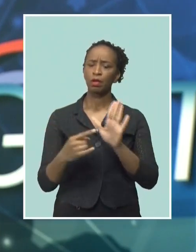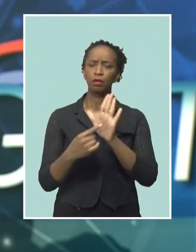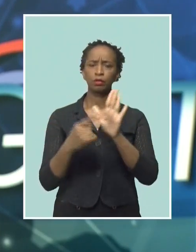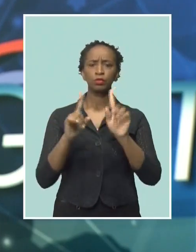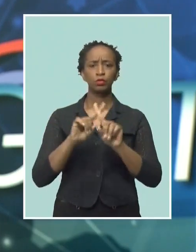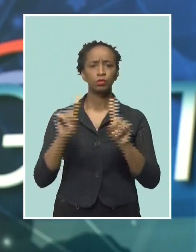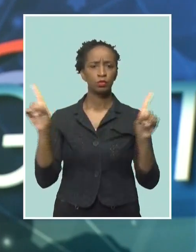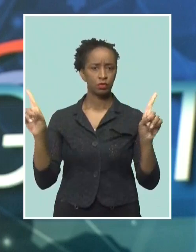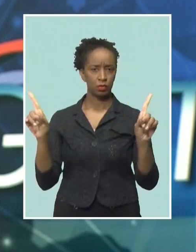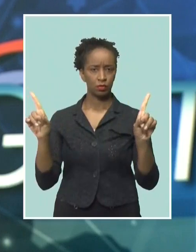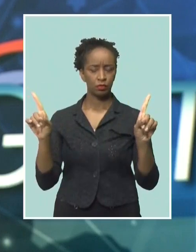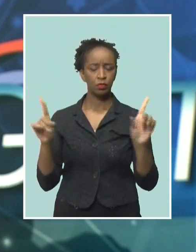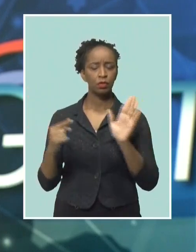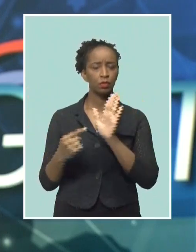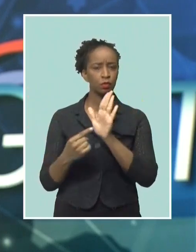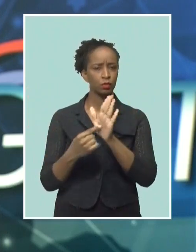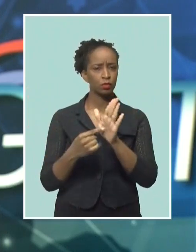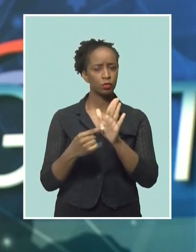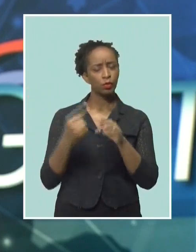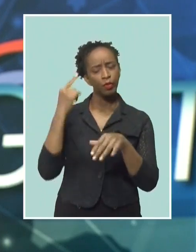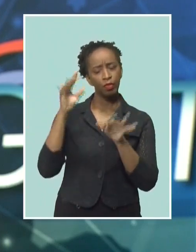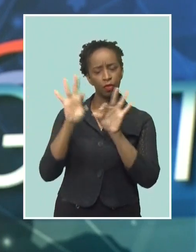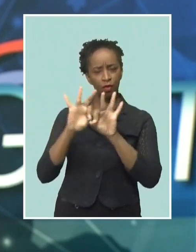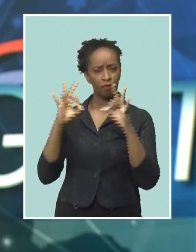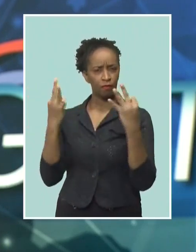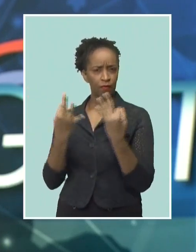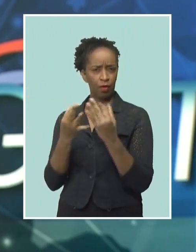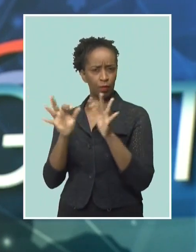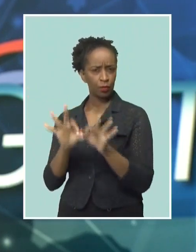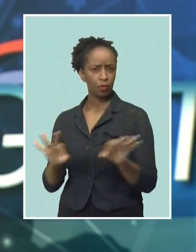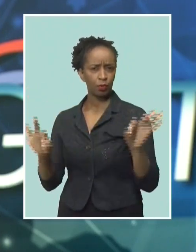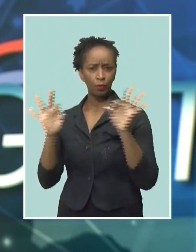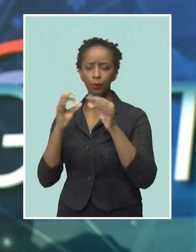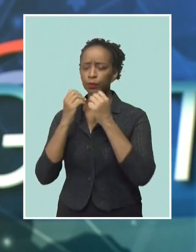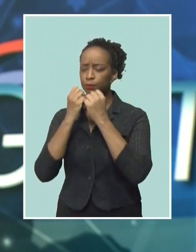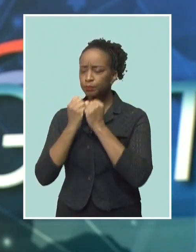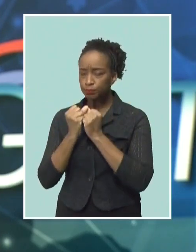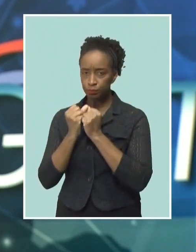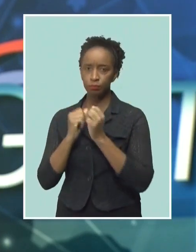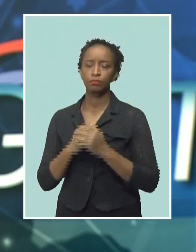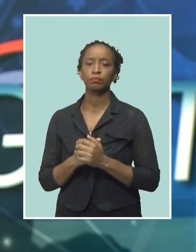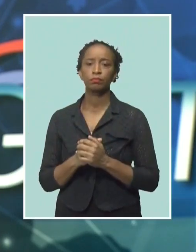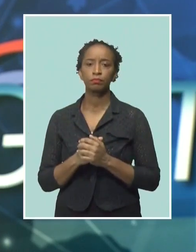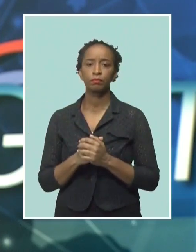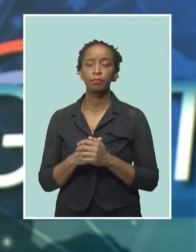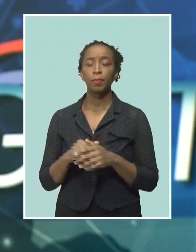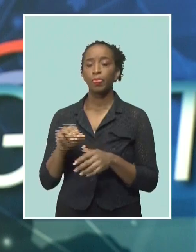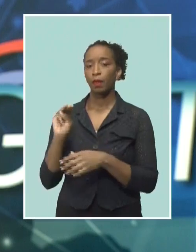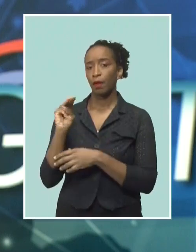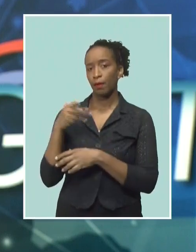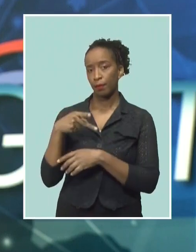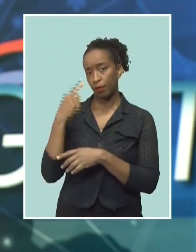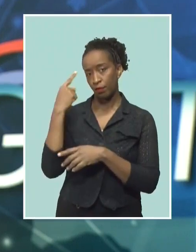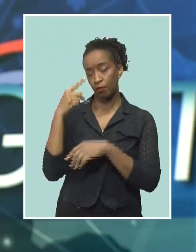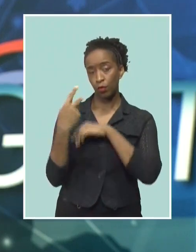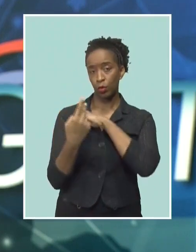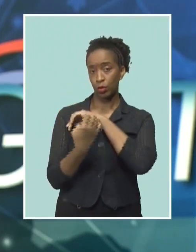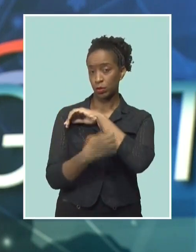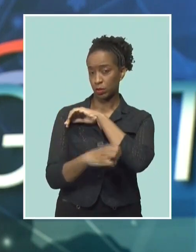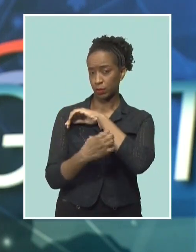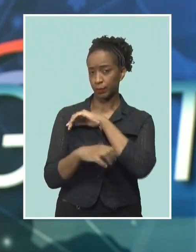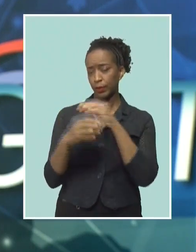are dear to the family. This is according to Minister of Labour and Member of Parliament for St. Peter, Colin Jordan. He says the country